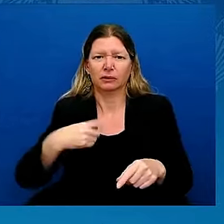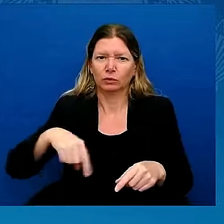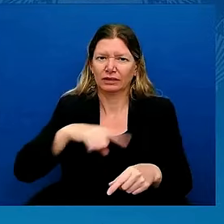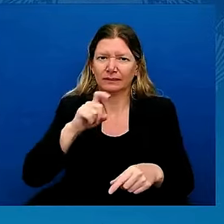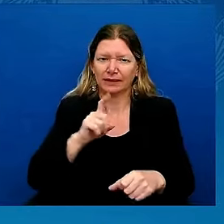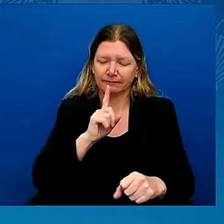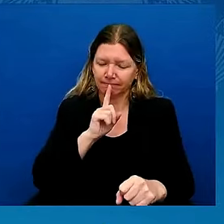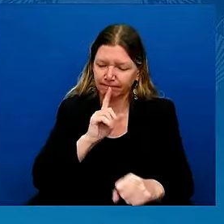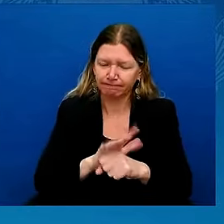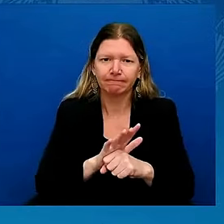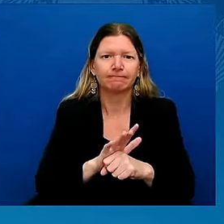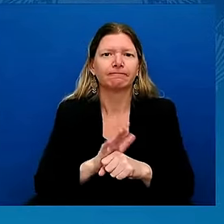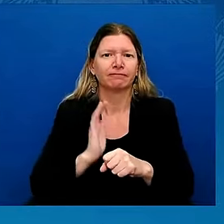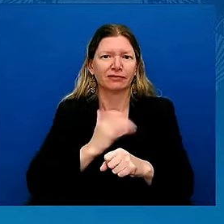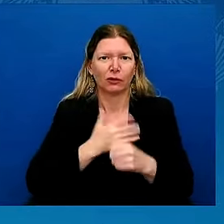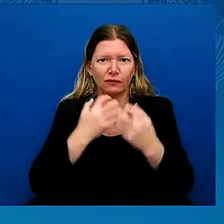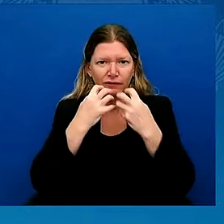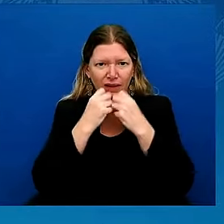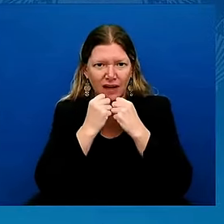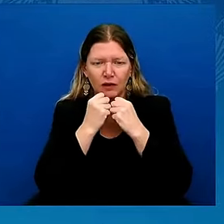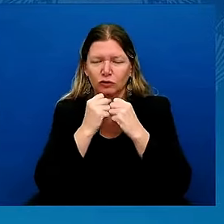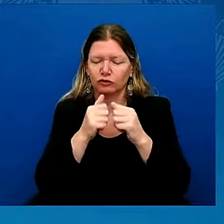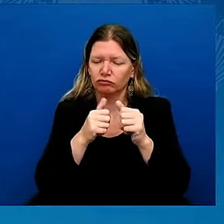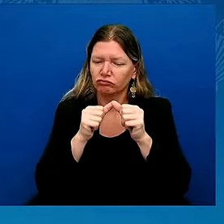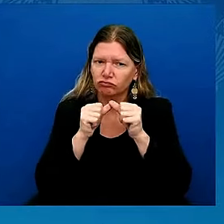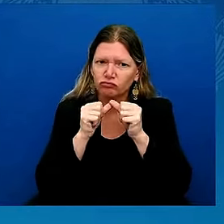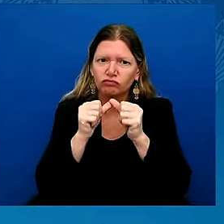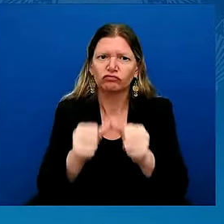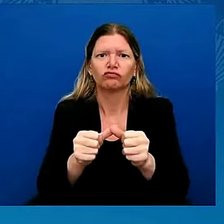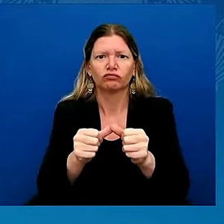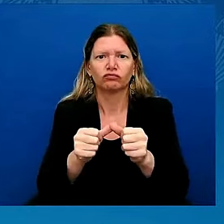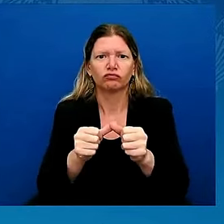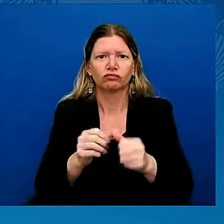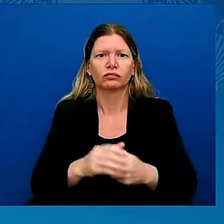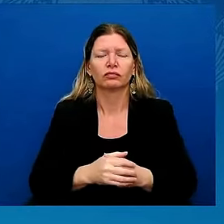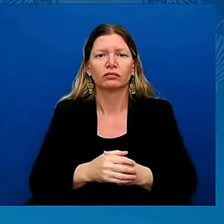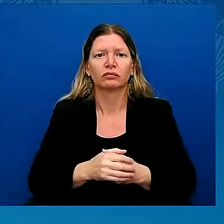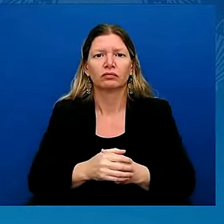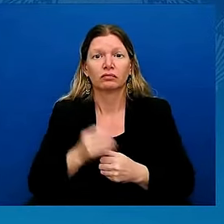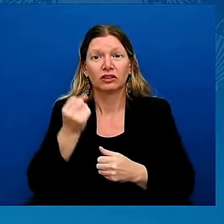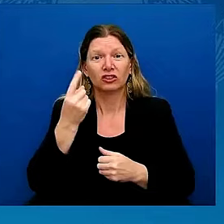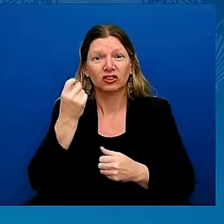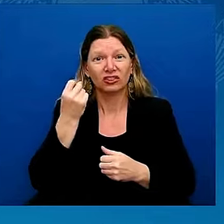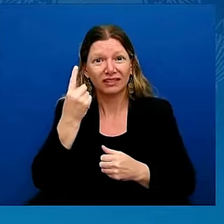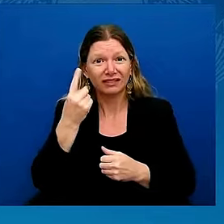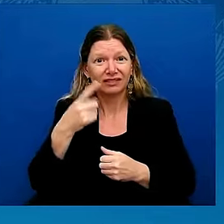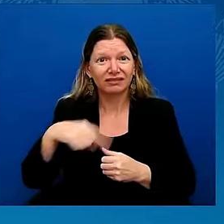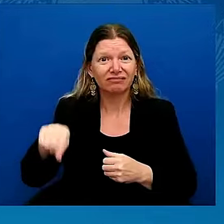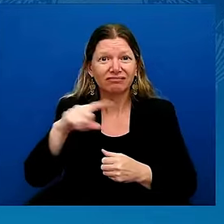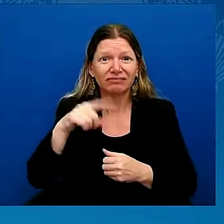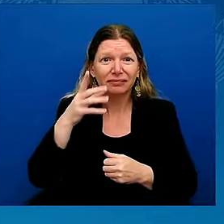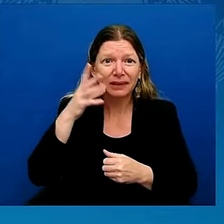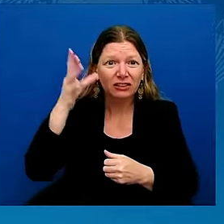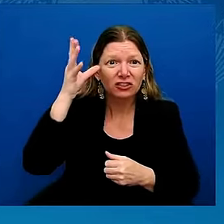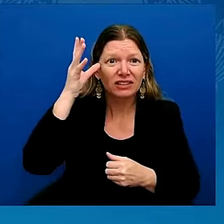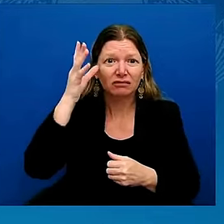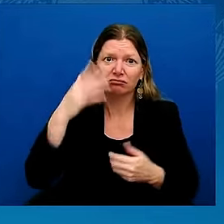to understanding that parents, in particular young parents, need that